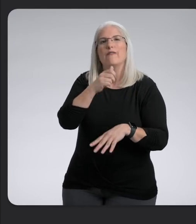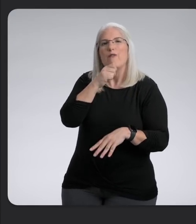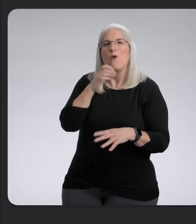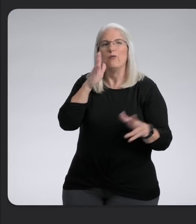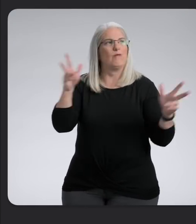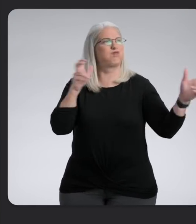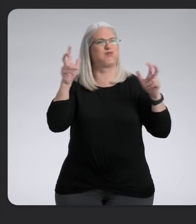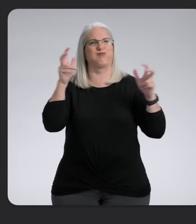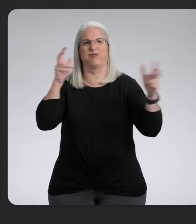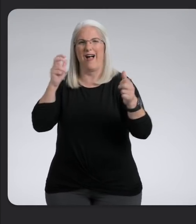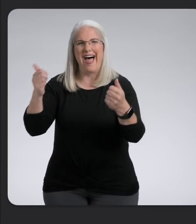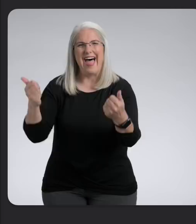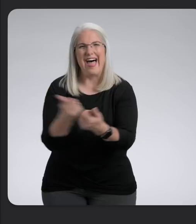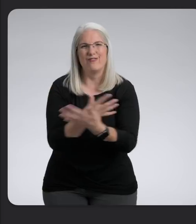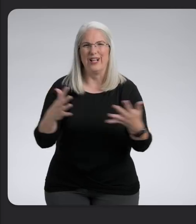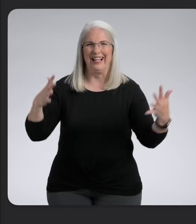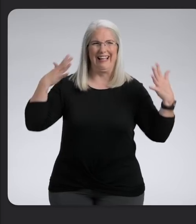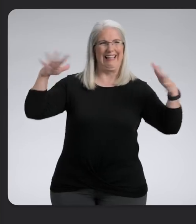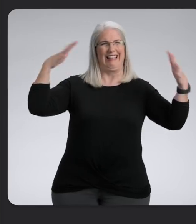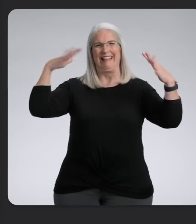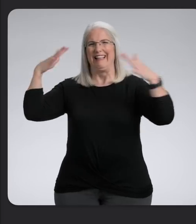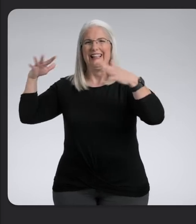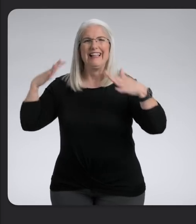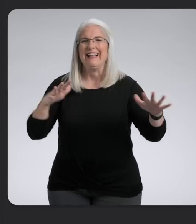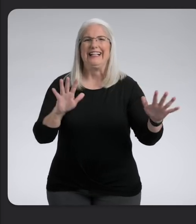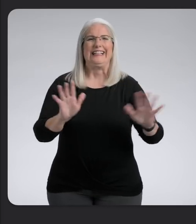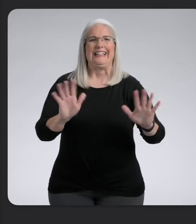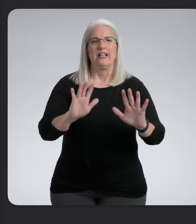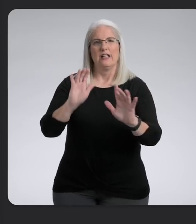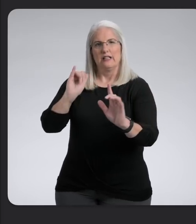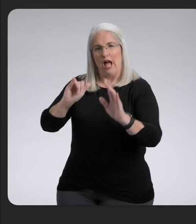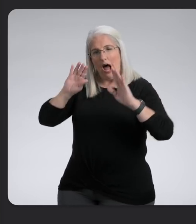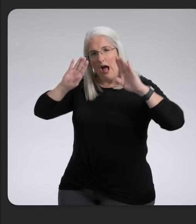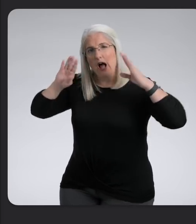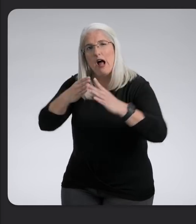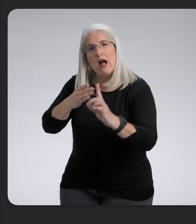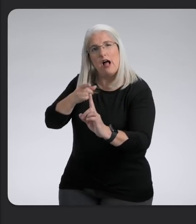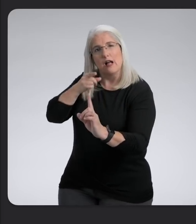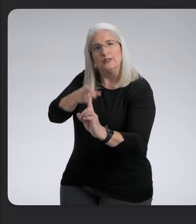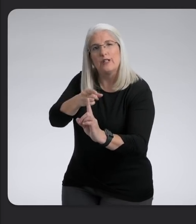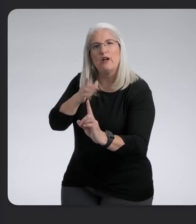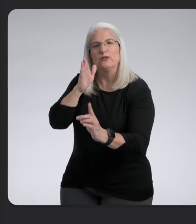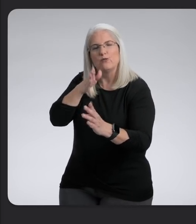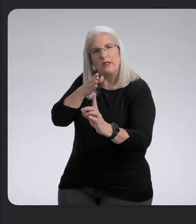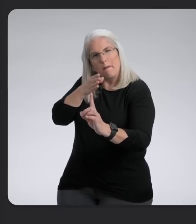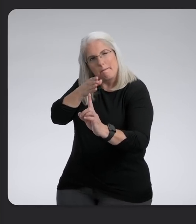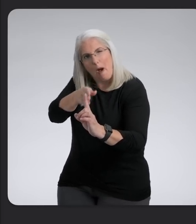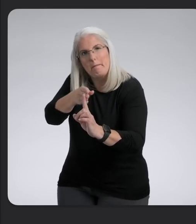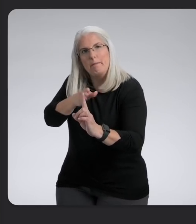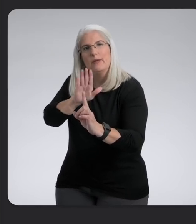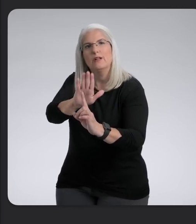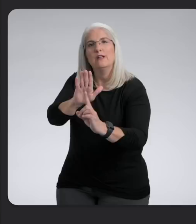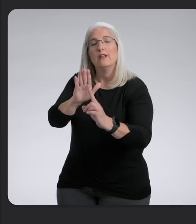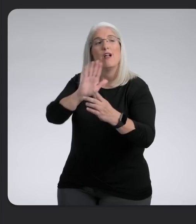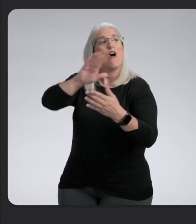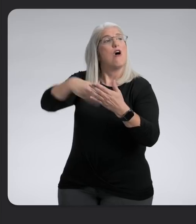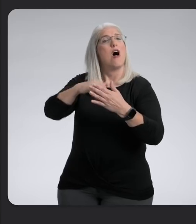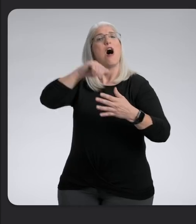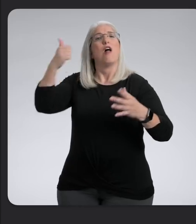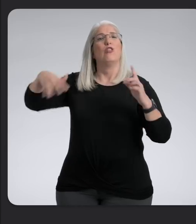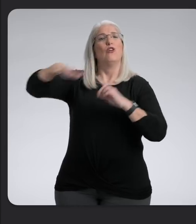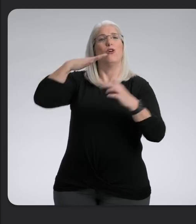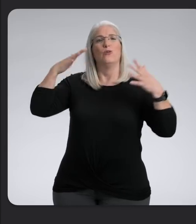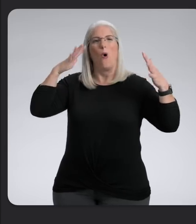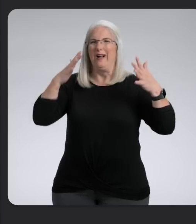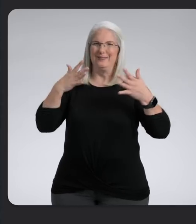sound. So in voice isolation, machine learning distinguishes these sounds, blocks out the ambient noise, and prioritizes